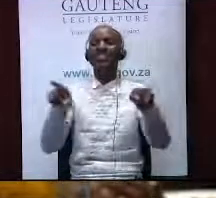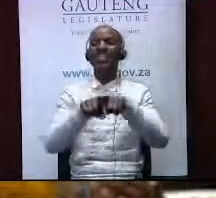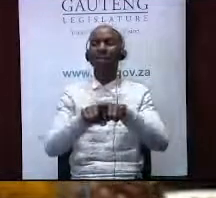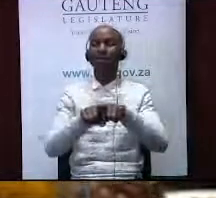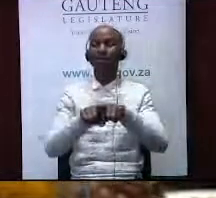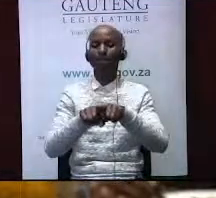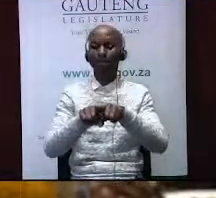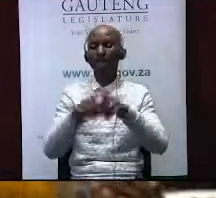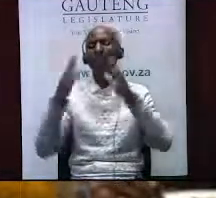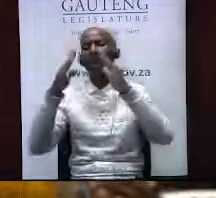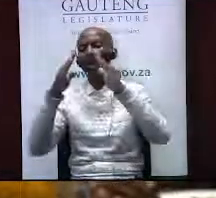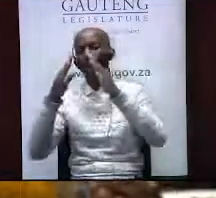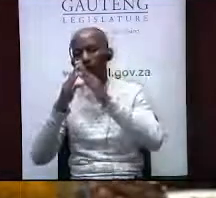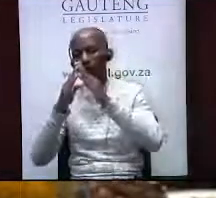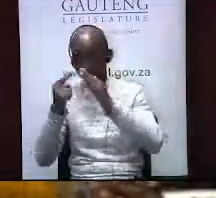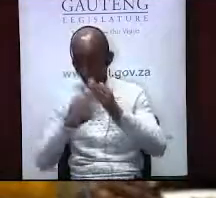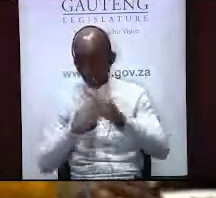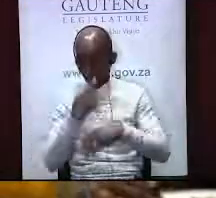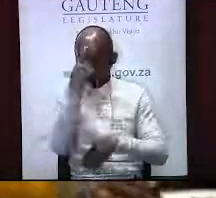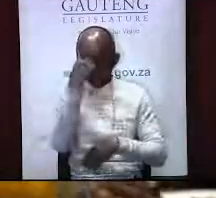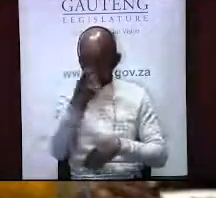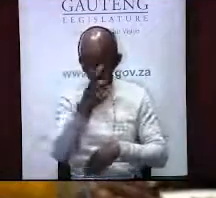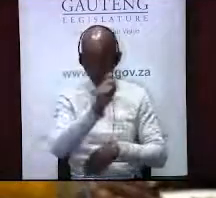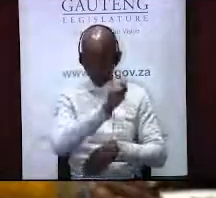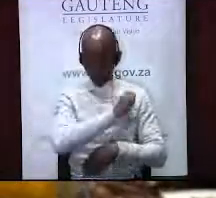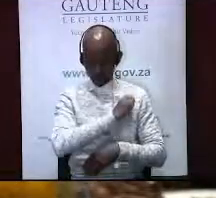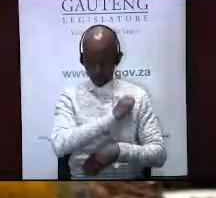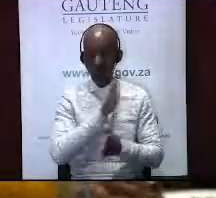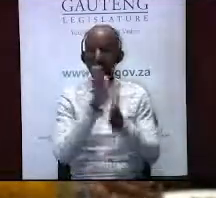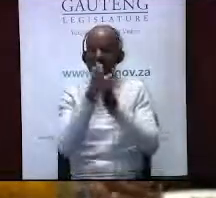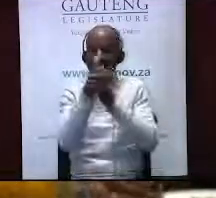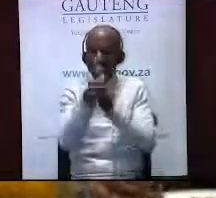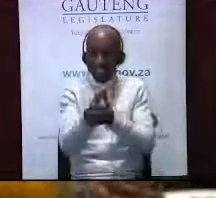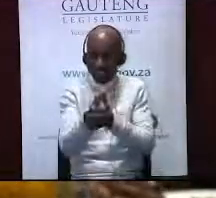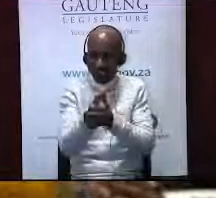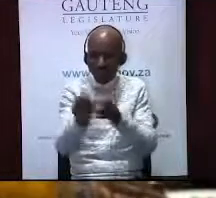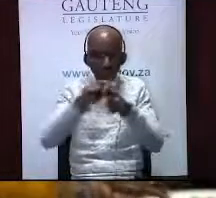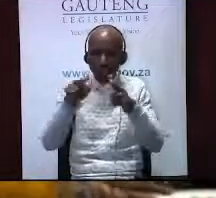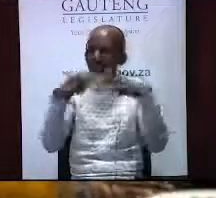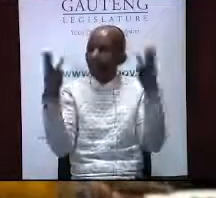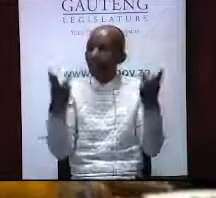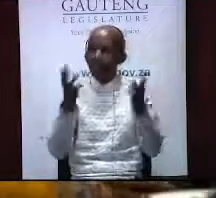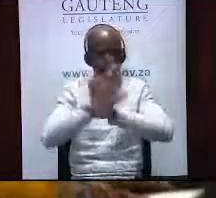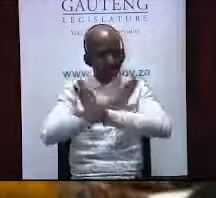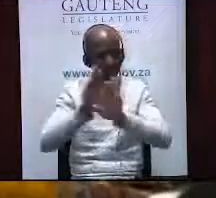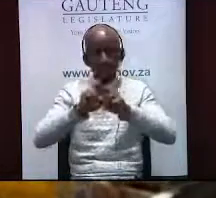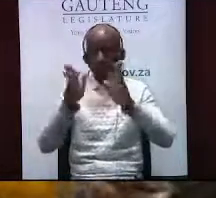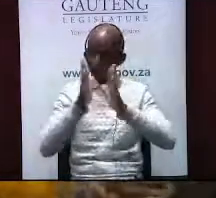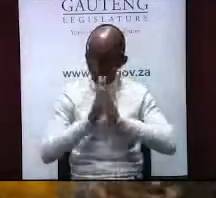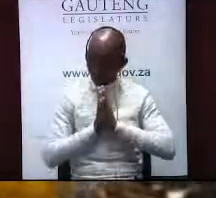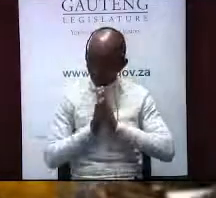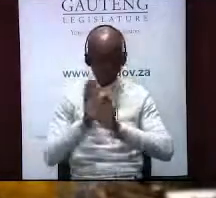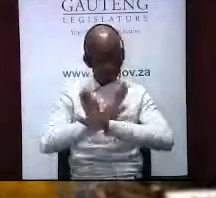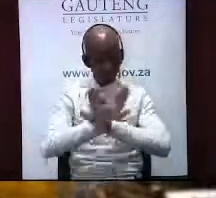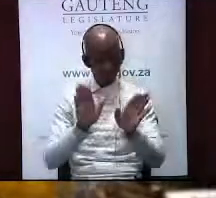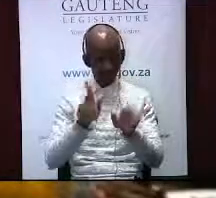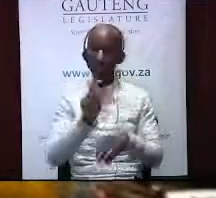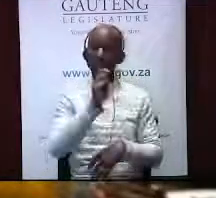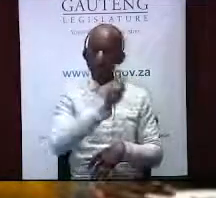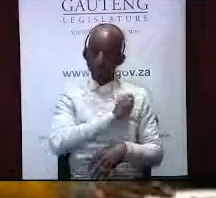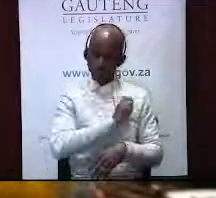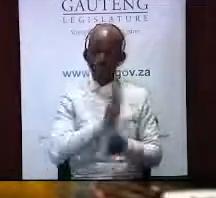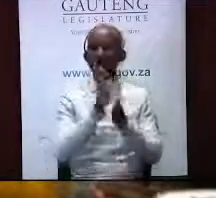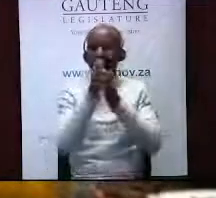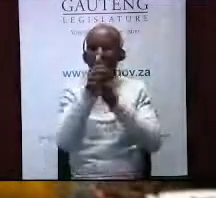the house, I believe true leadership is not in the public. It's not in the church. True